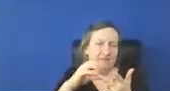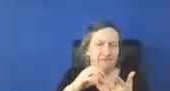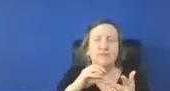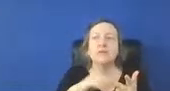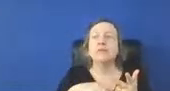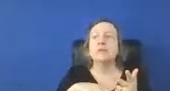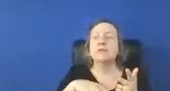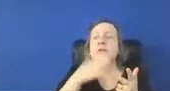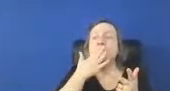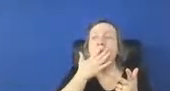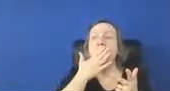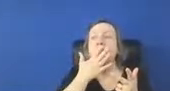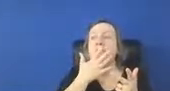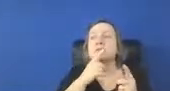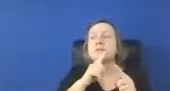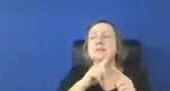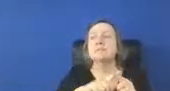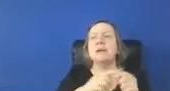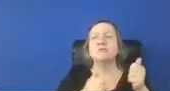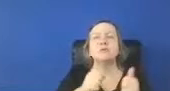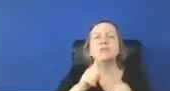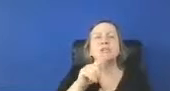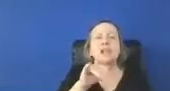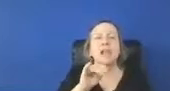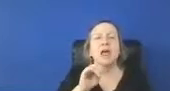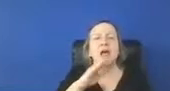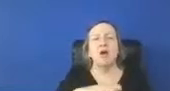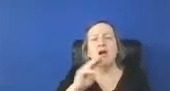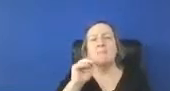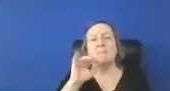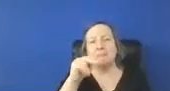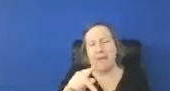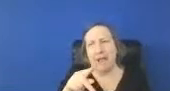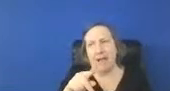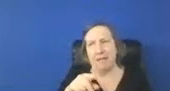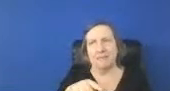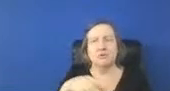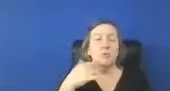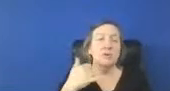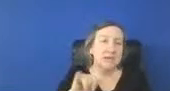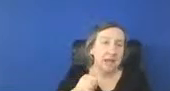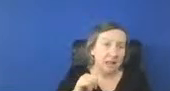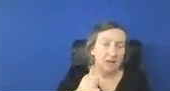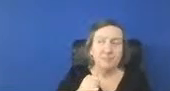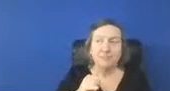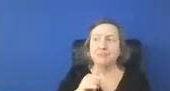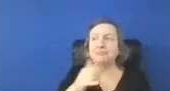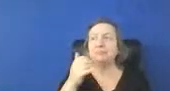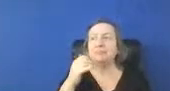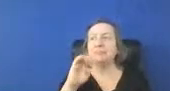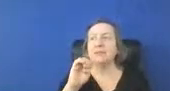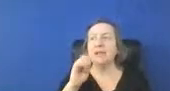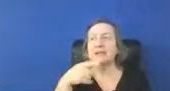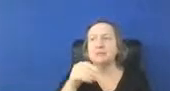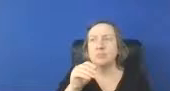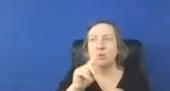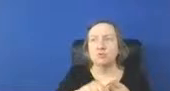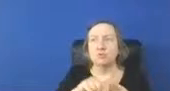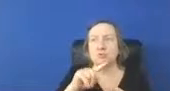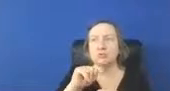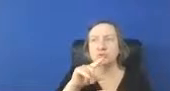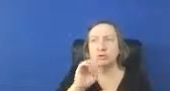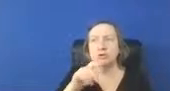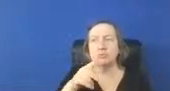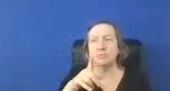The colors correspond to the lines on the map. And so in yellow there, those Expo to Turtle Place.